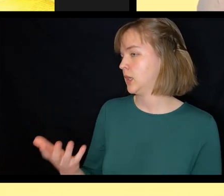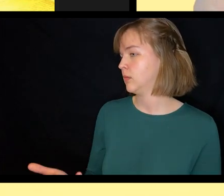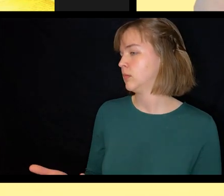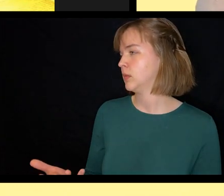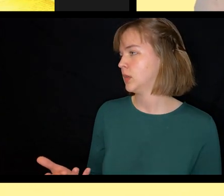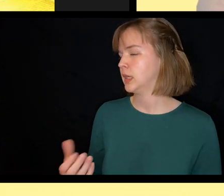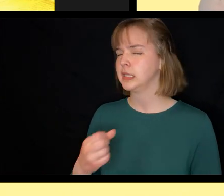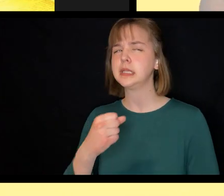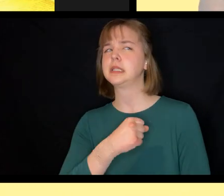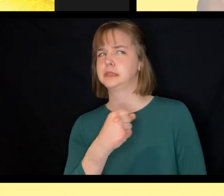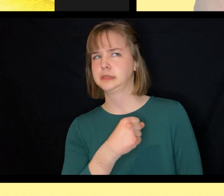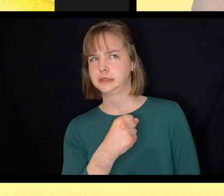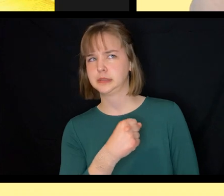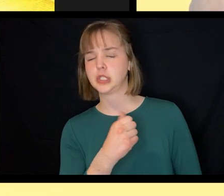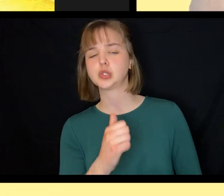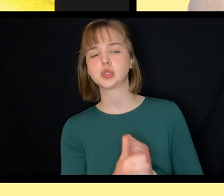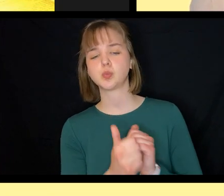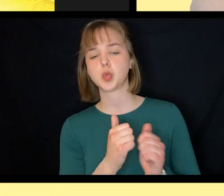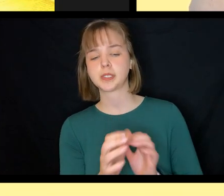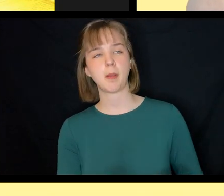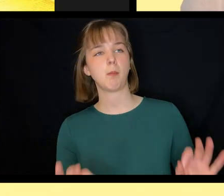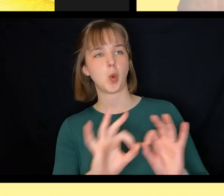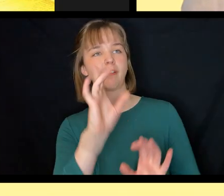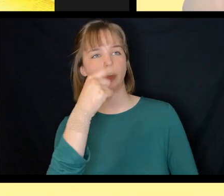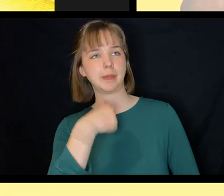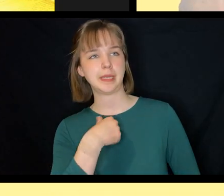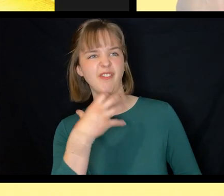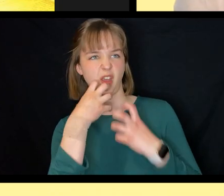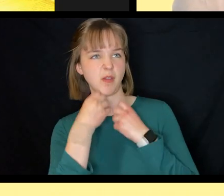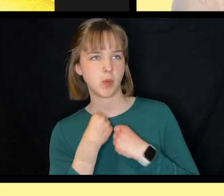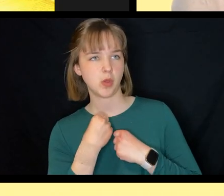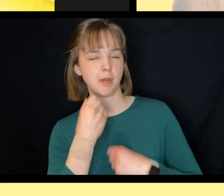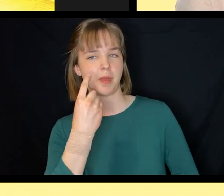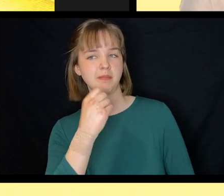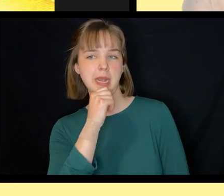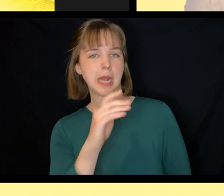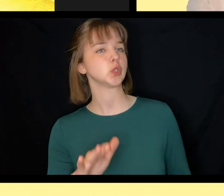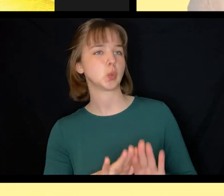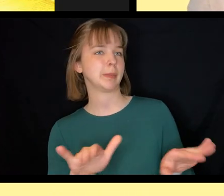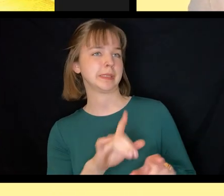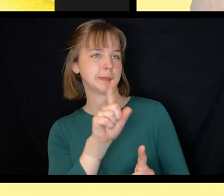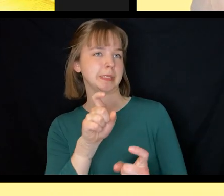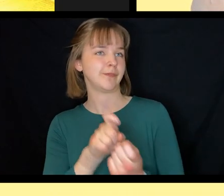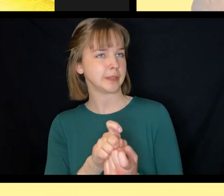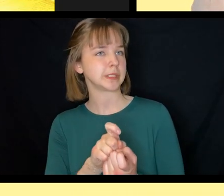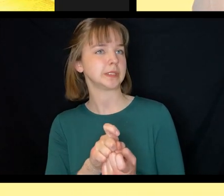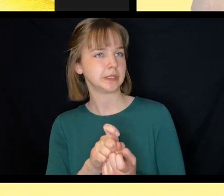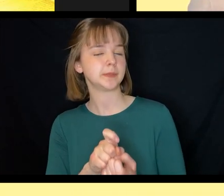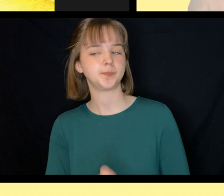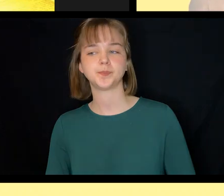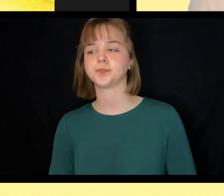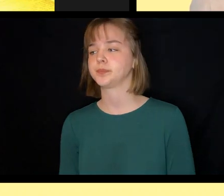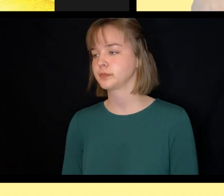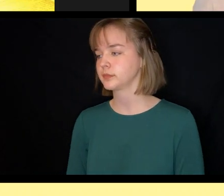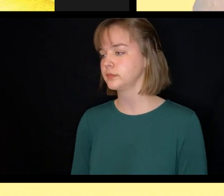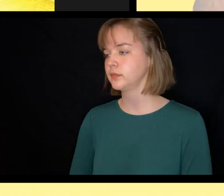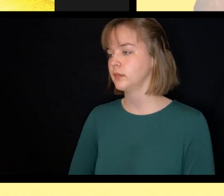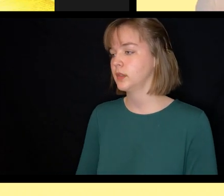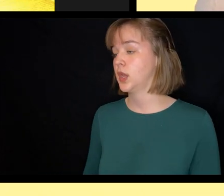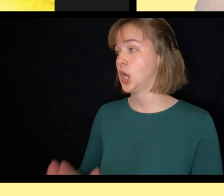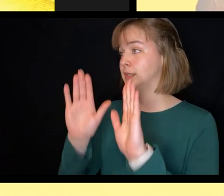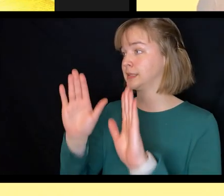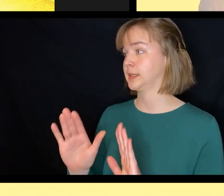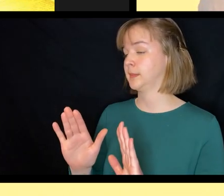swim. Yay, Olympics, yeah, like Paralympics, whatever. yeah. No, Um, sports were always the big part of my life. yeah, that's great.